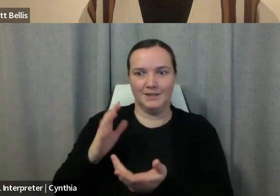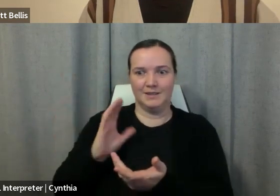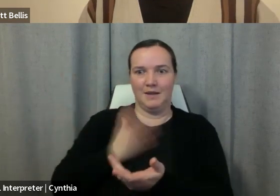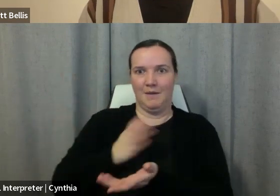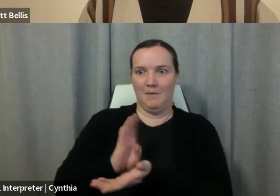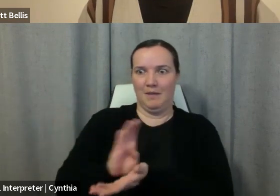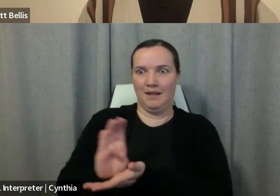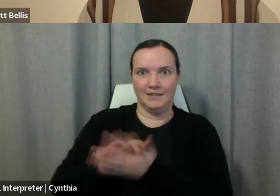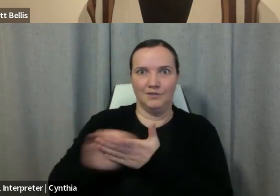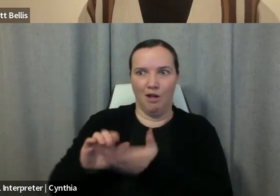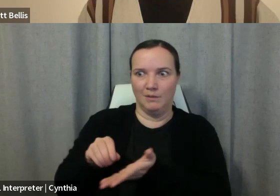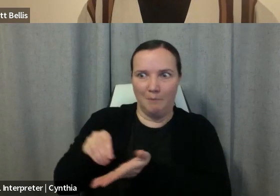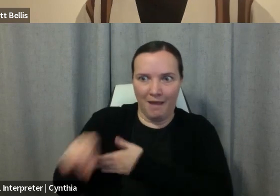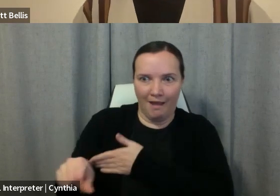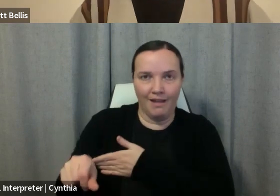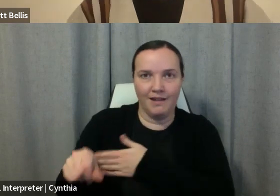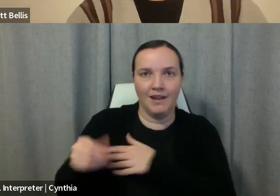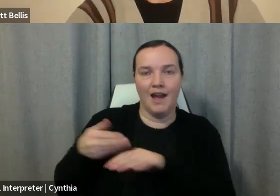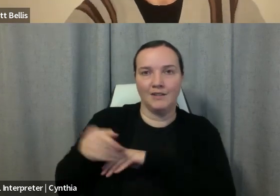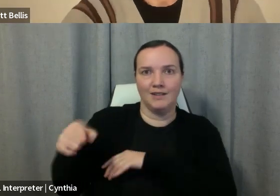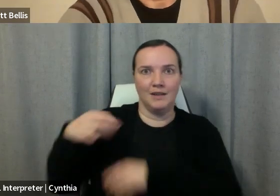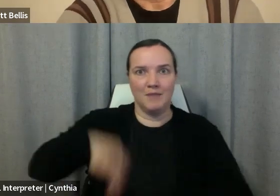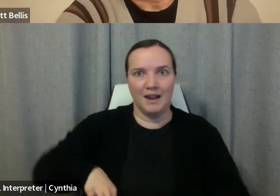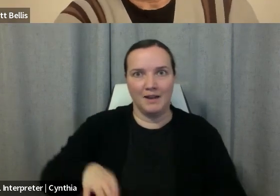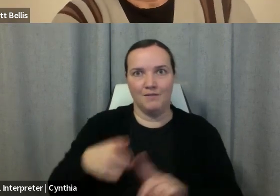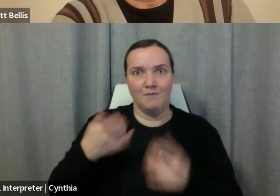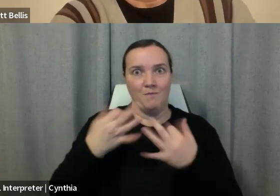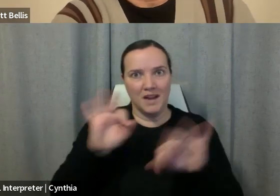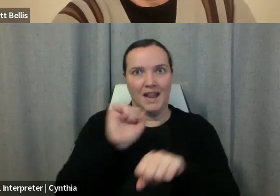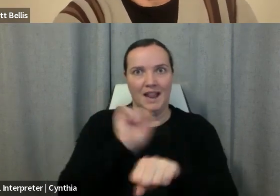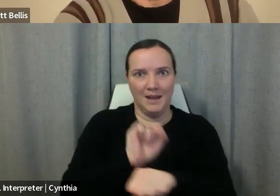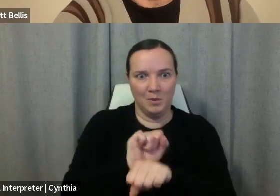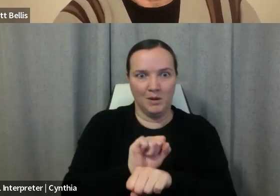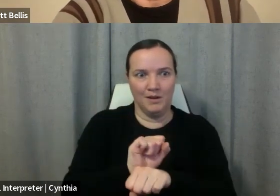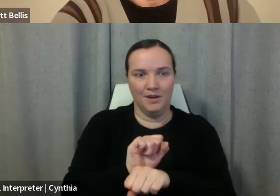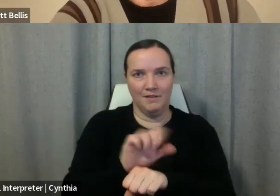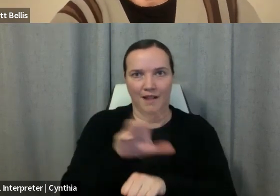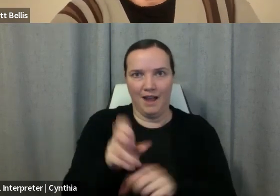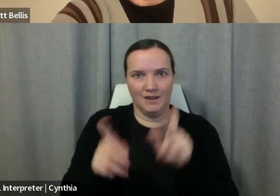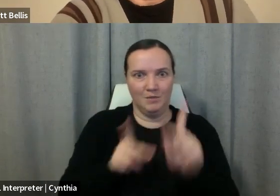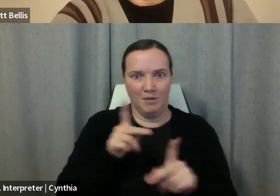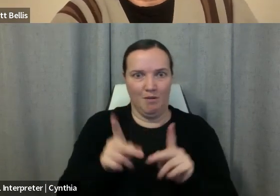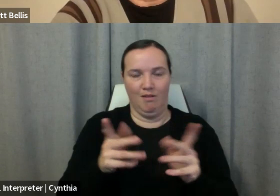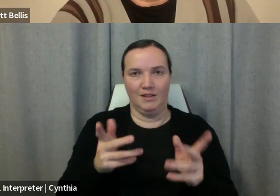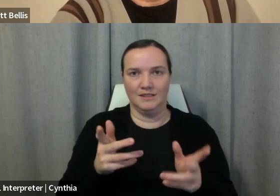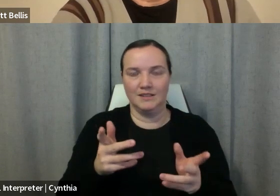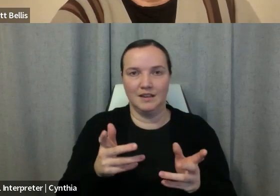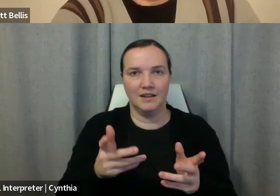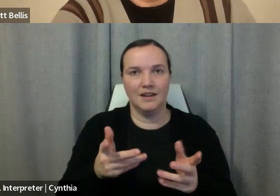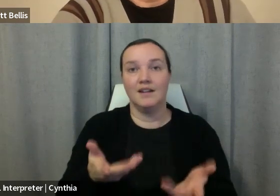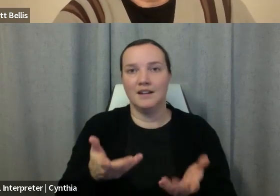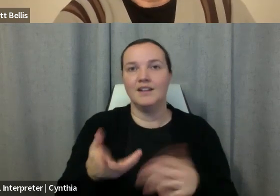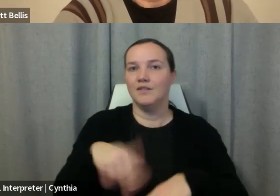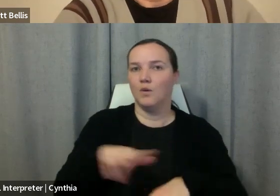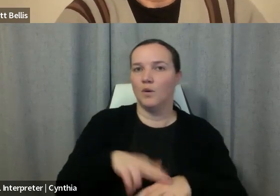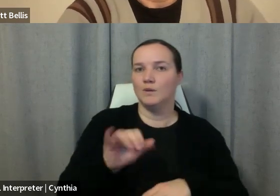were paid out, even after they'd benefited from the free labor of African peoples. And then, of course, South